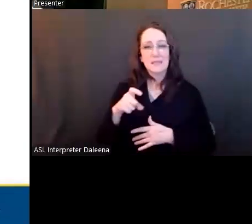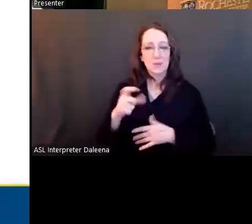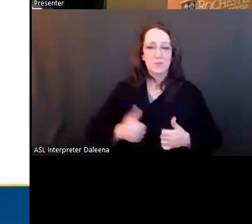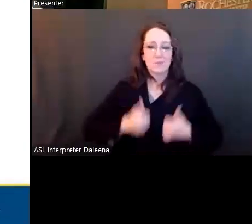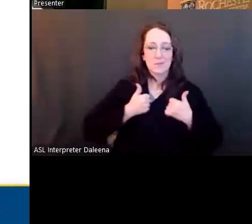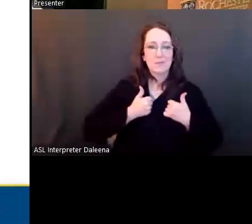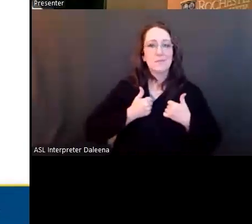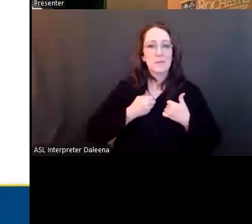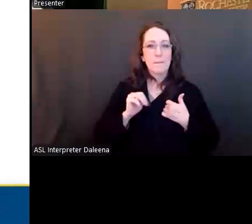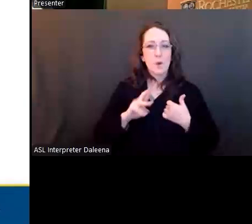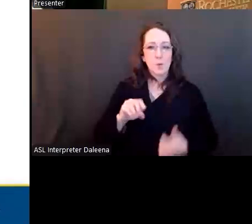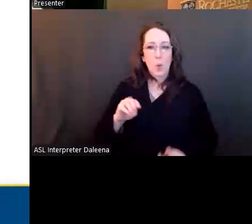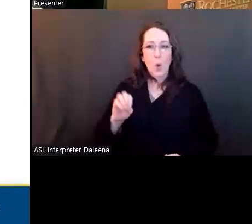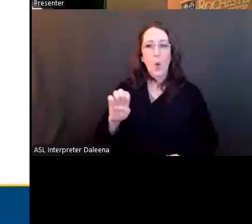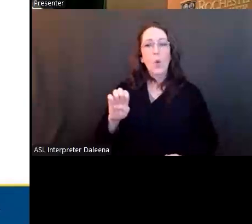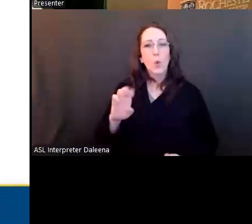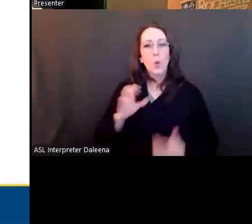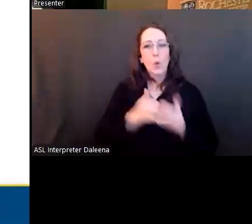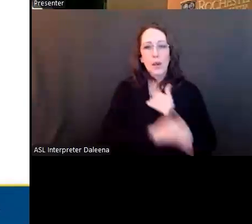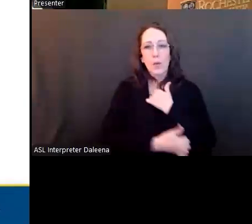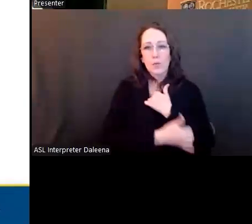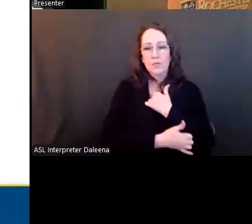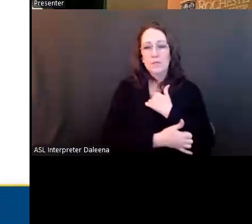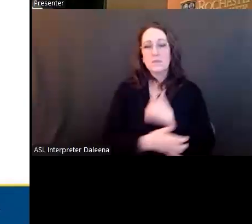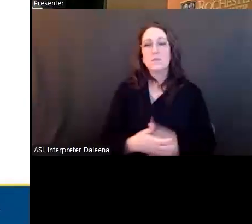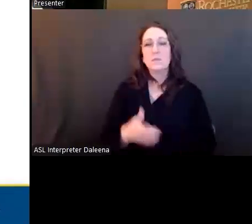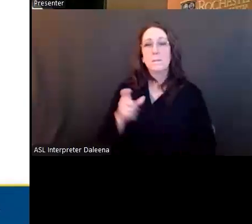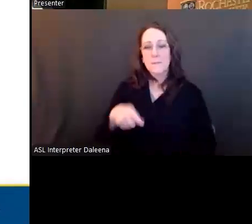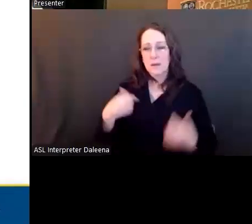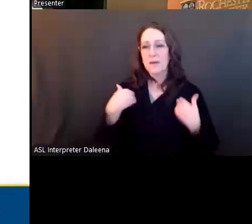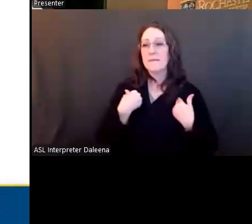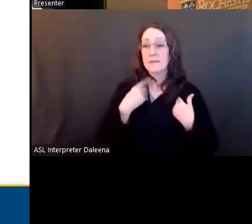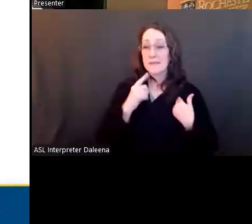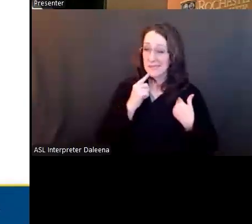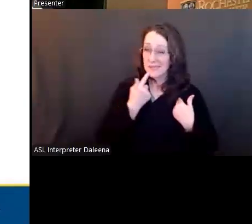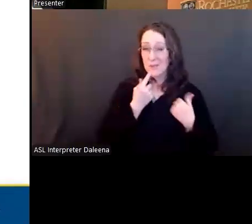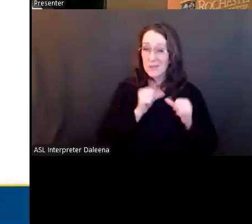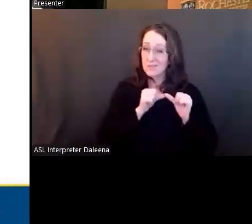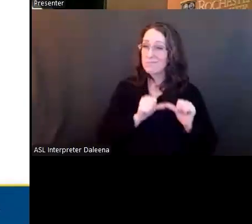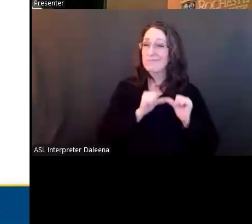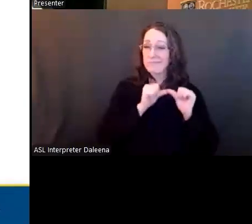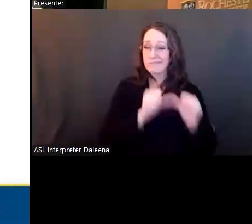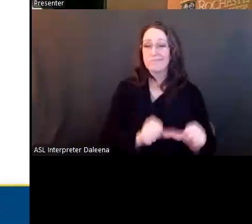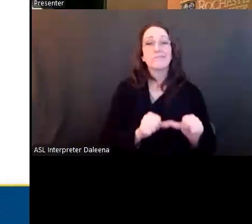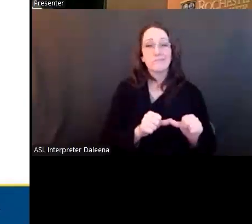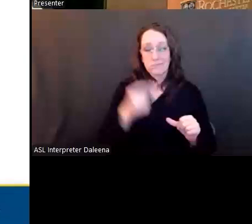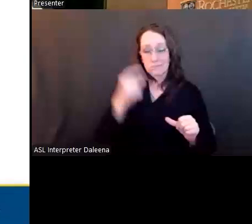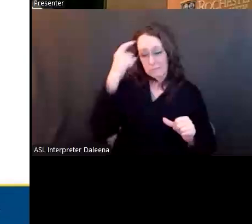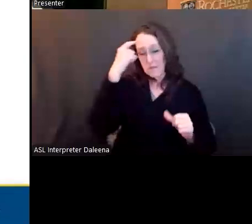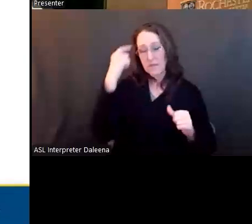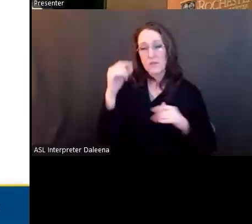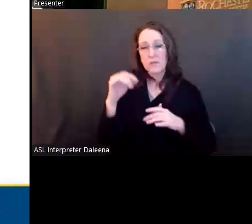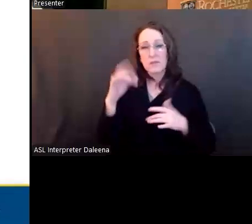within Monroe County. They do need to have a serious and persistent mental illness